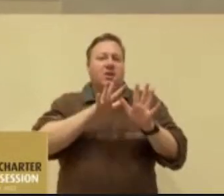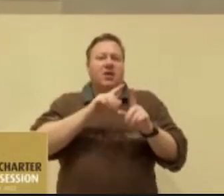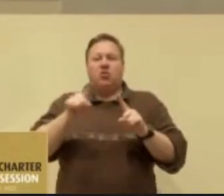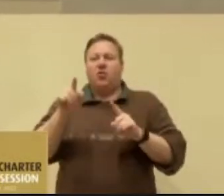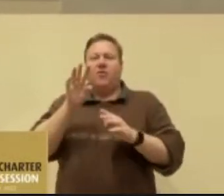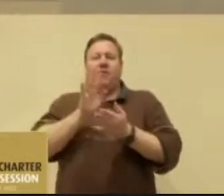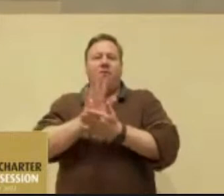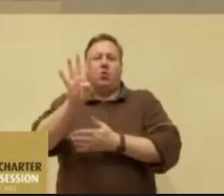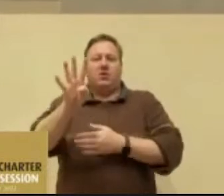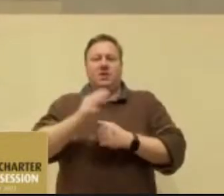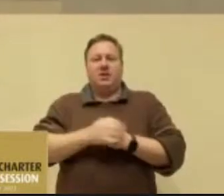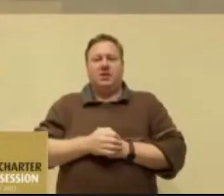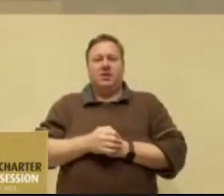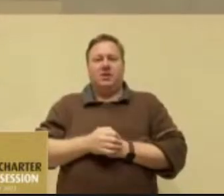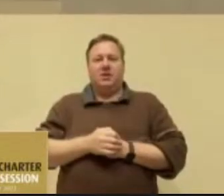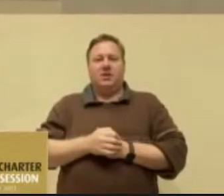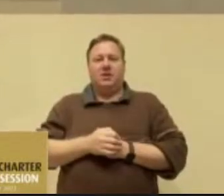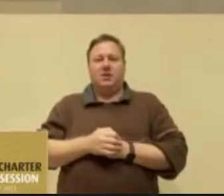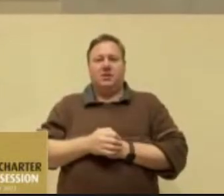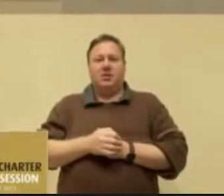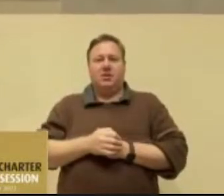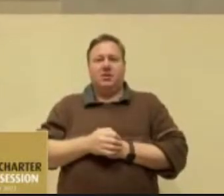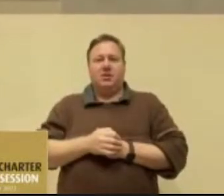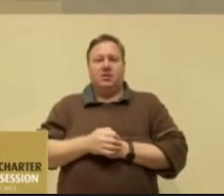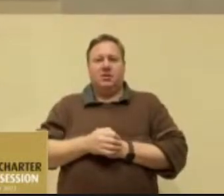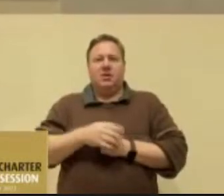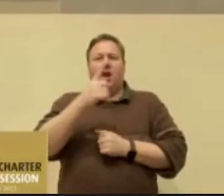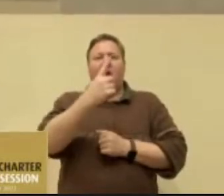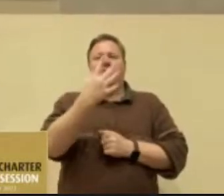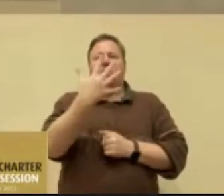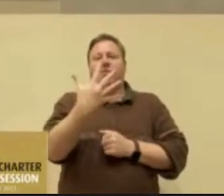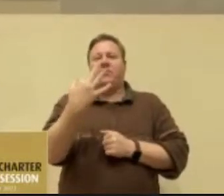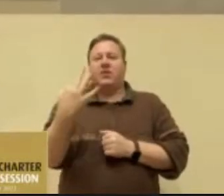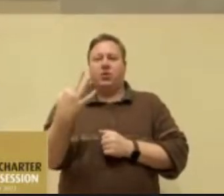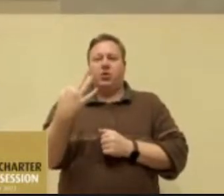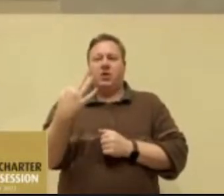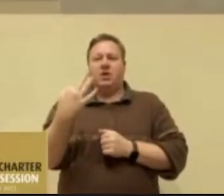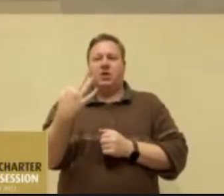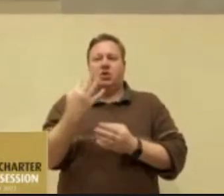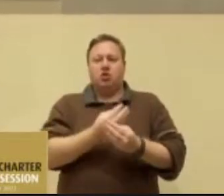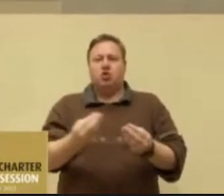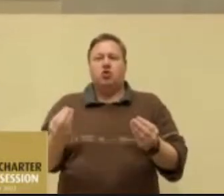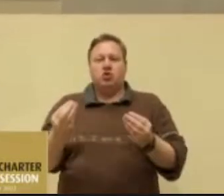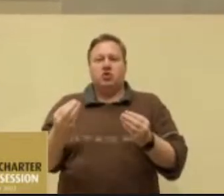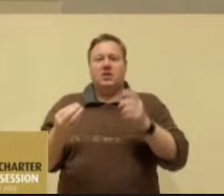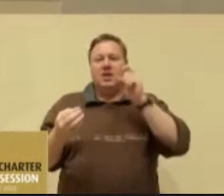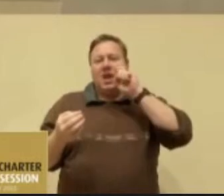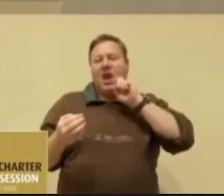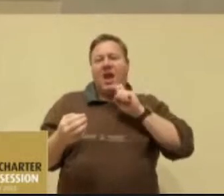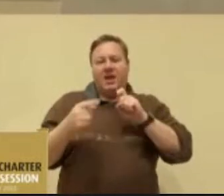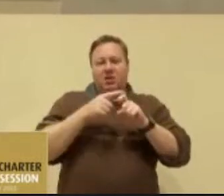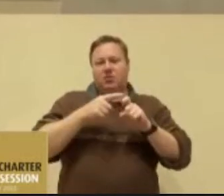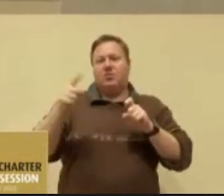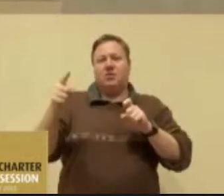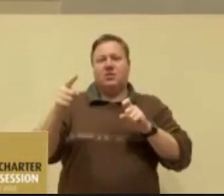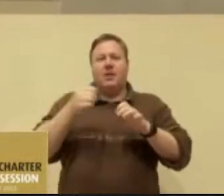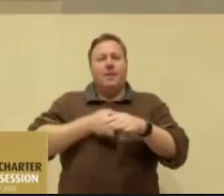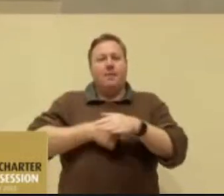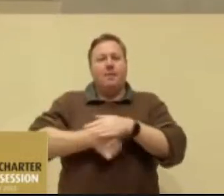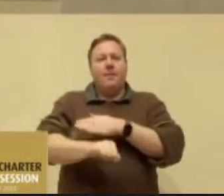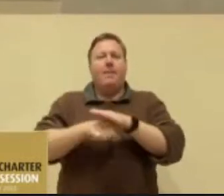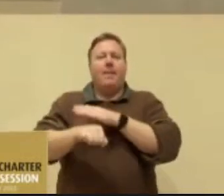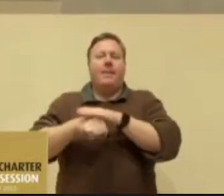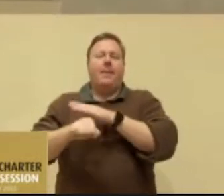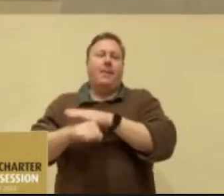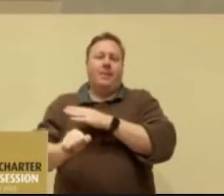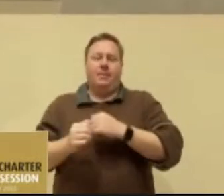deliveries of 153 learners in other words girl learners between those ages delivered children in the previous